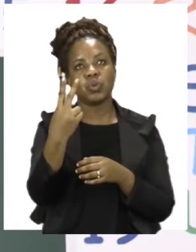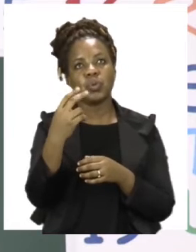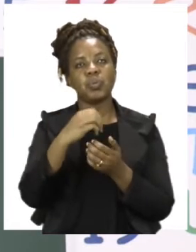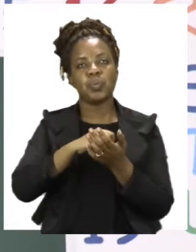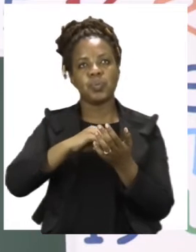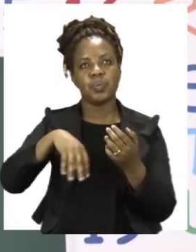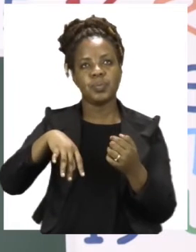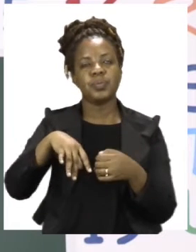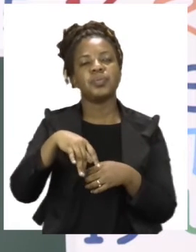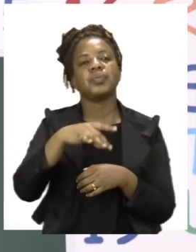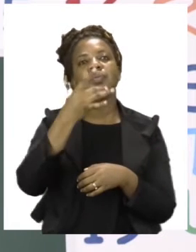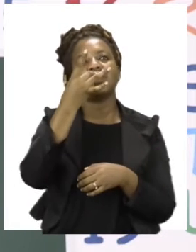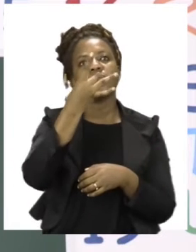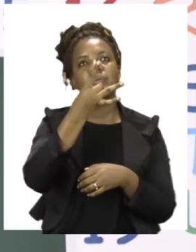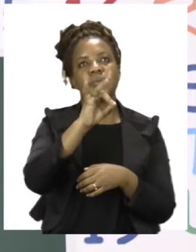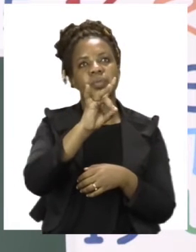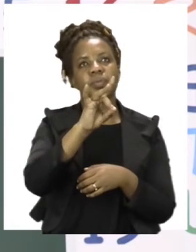92 minus